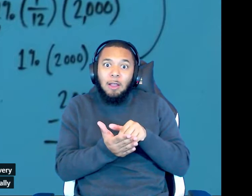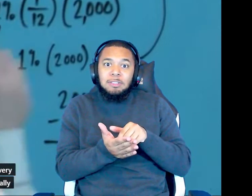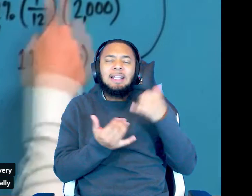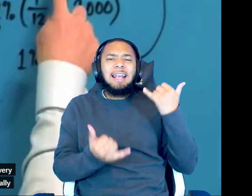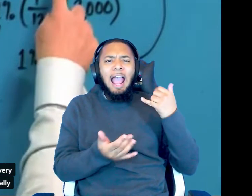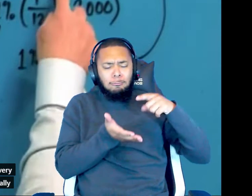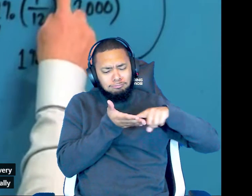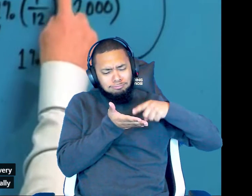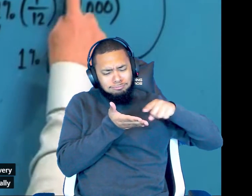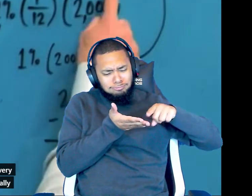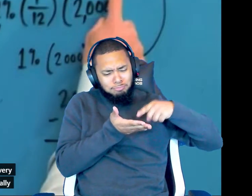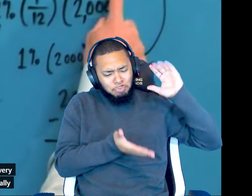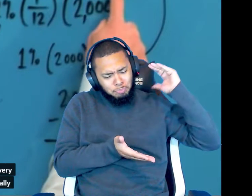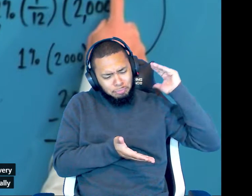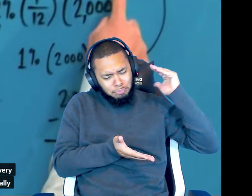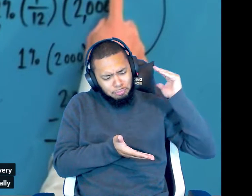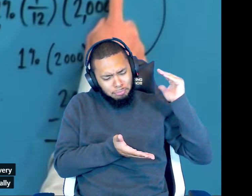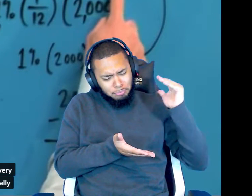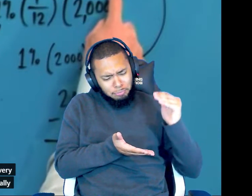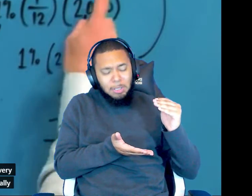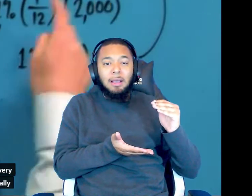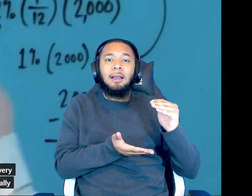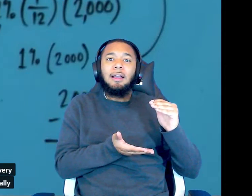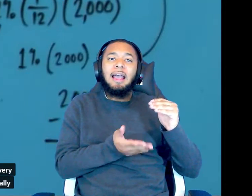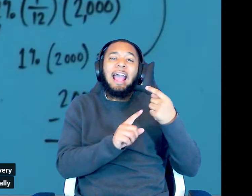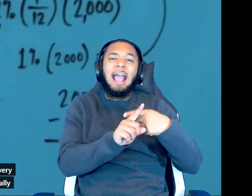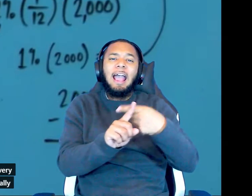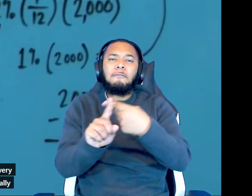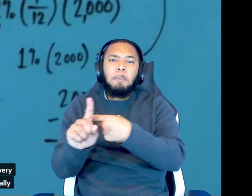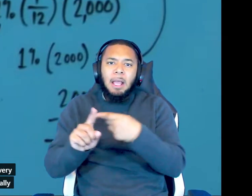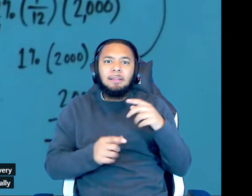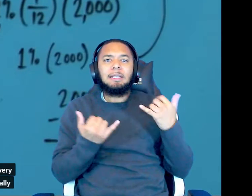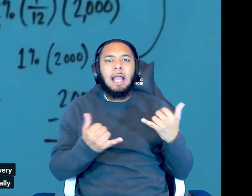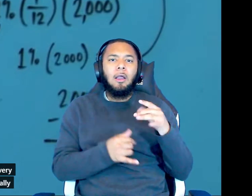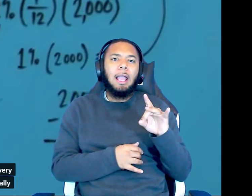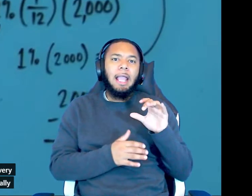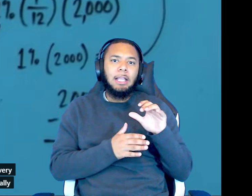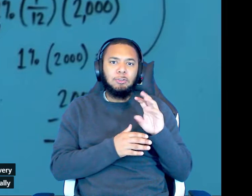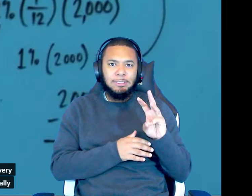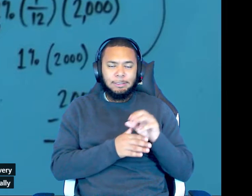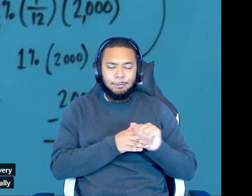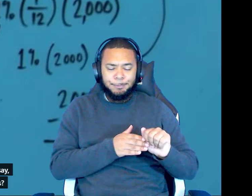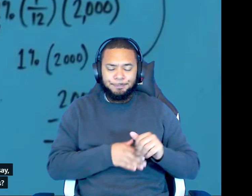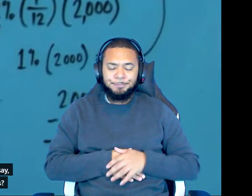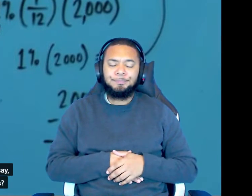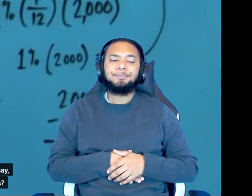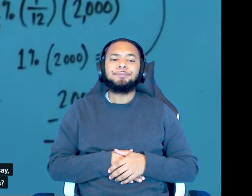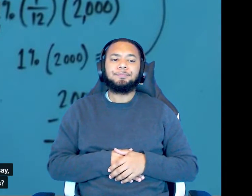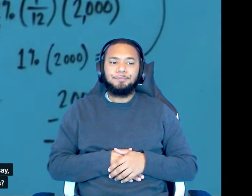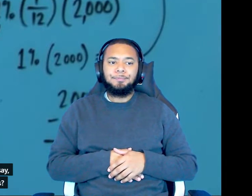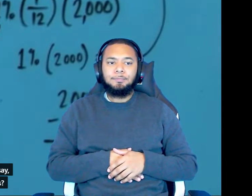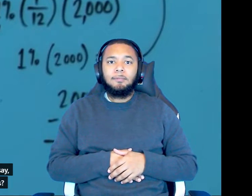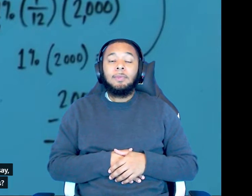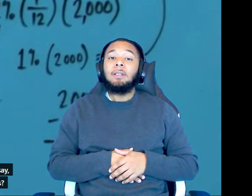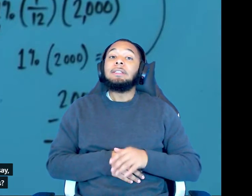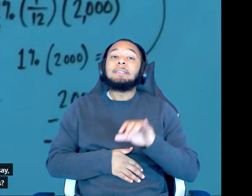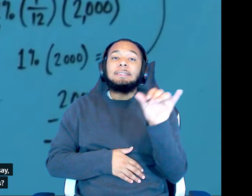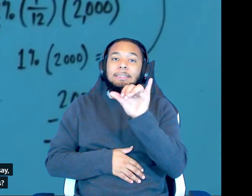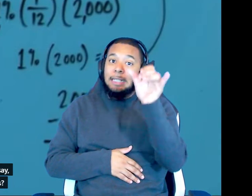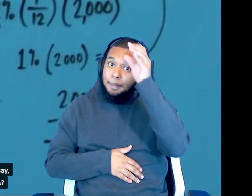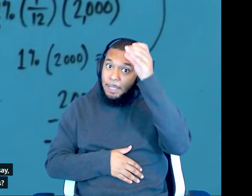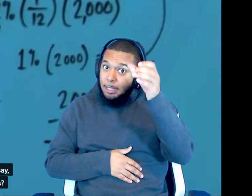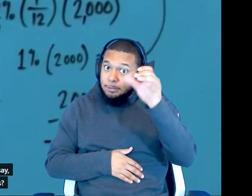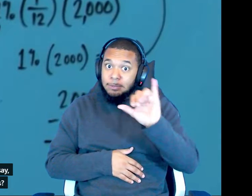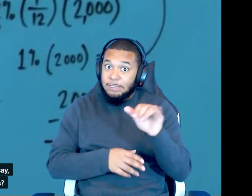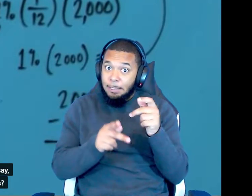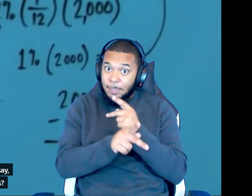been paying off some of your principal every single month. So now you can actually do the same calculation and say,